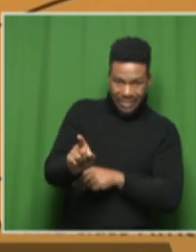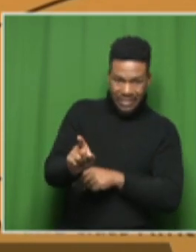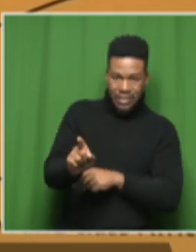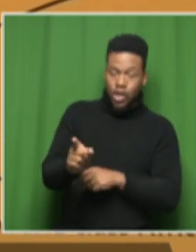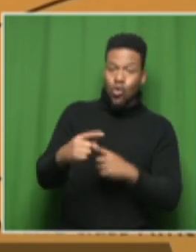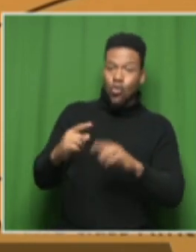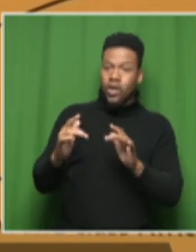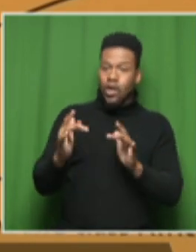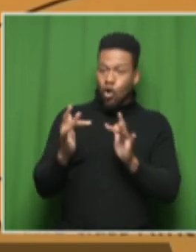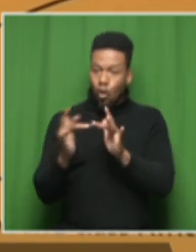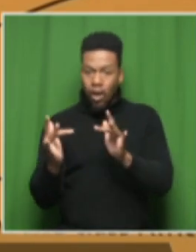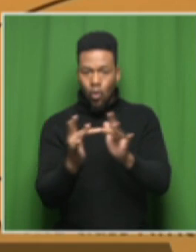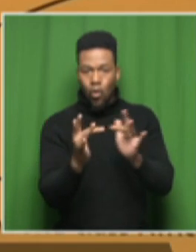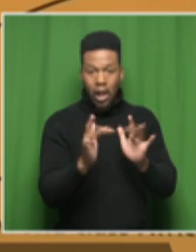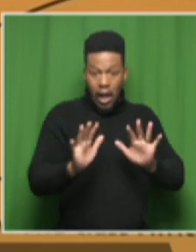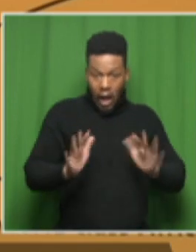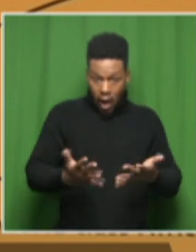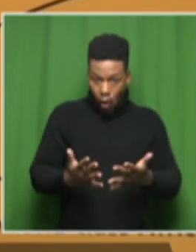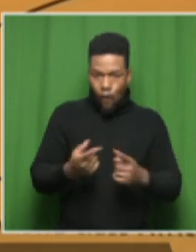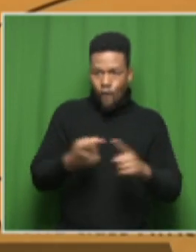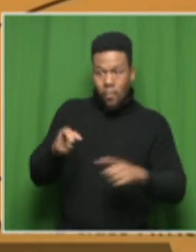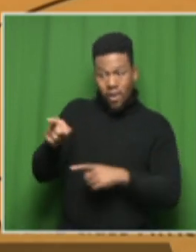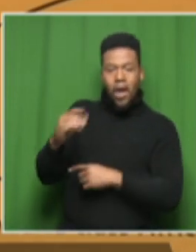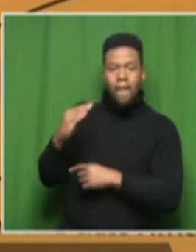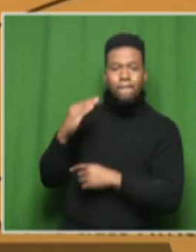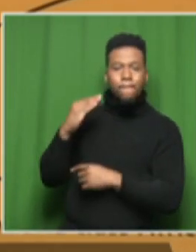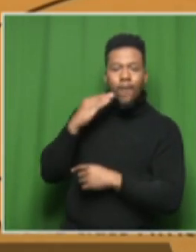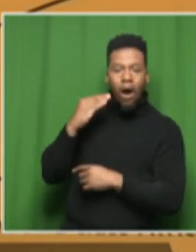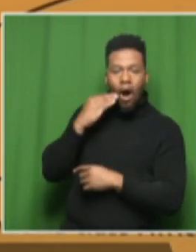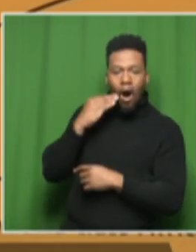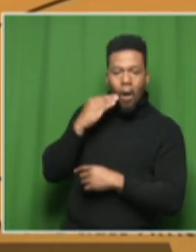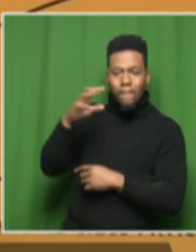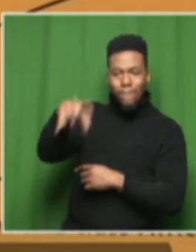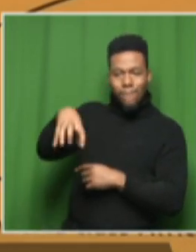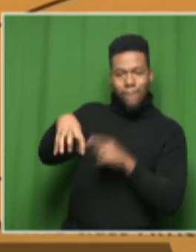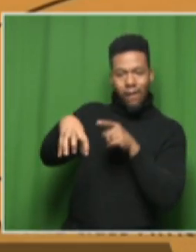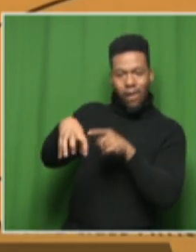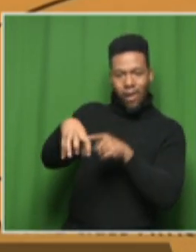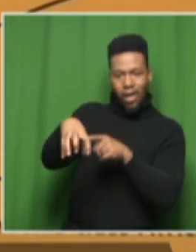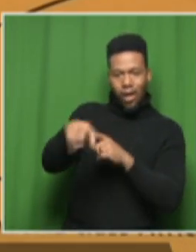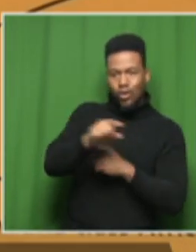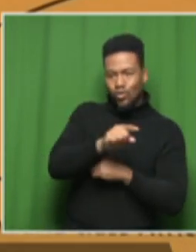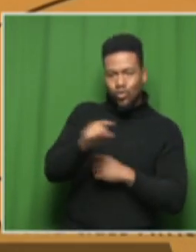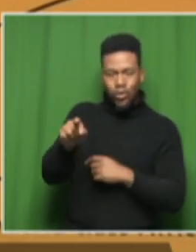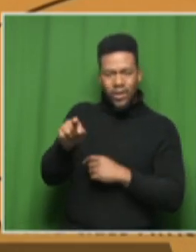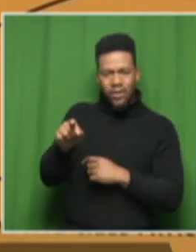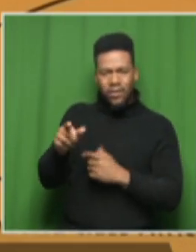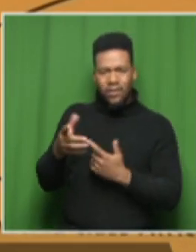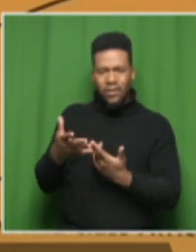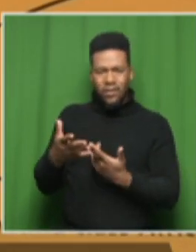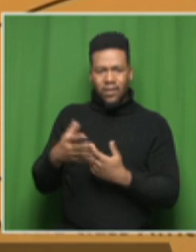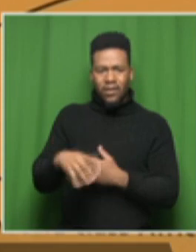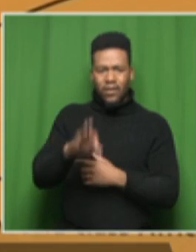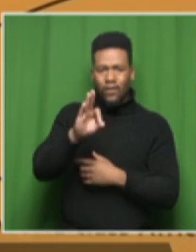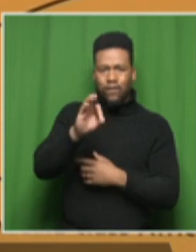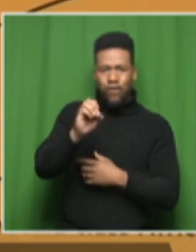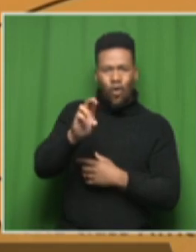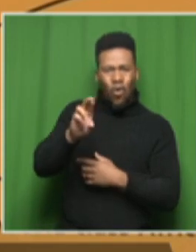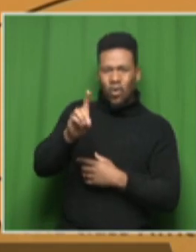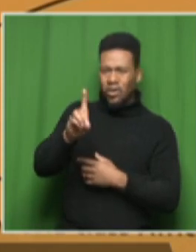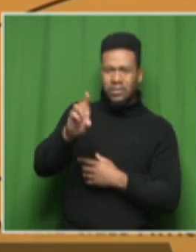connected from the Bramfontein substation to Fort substation. So underground,